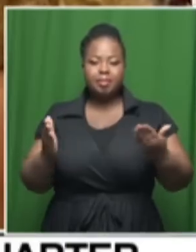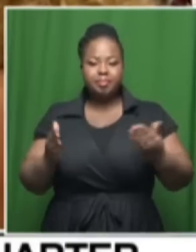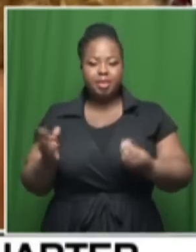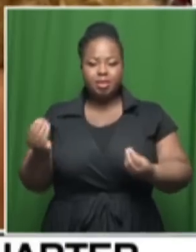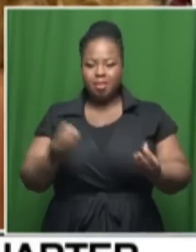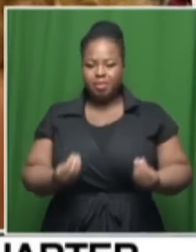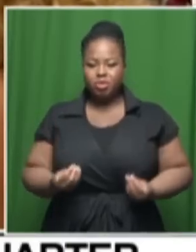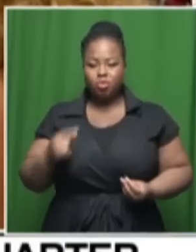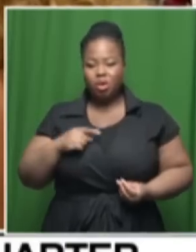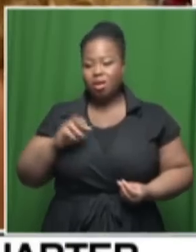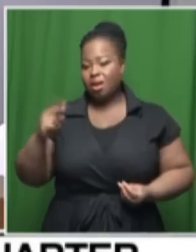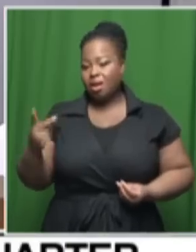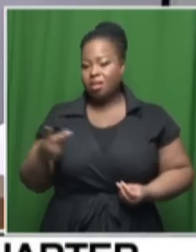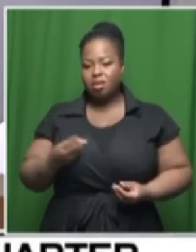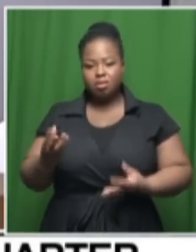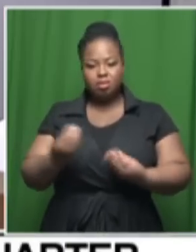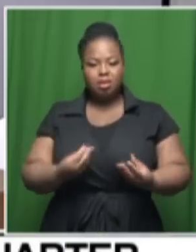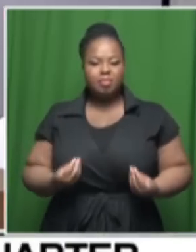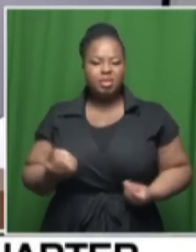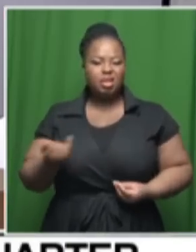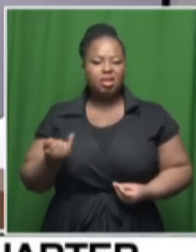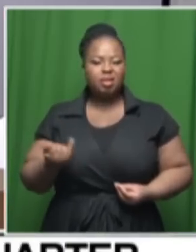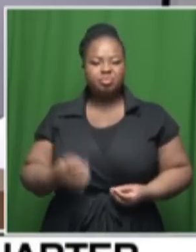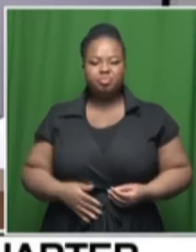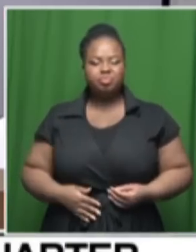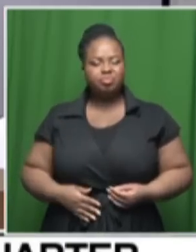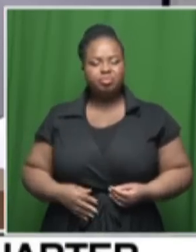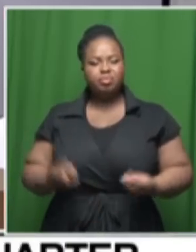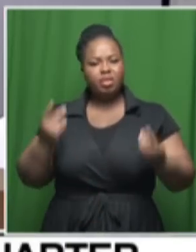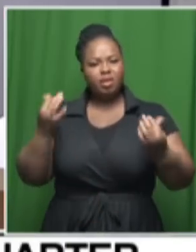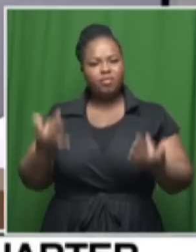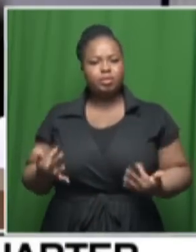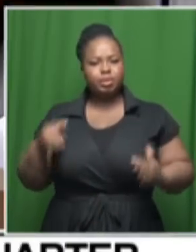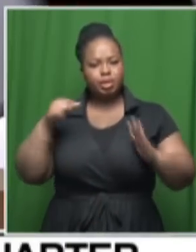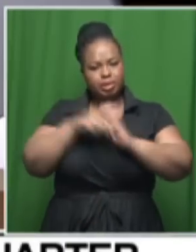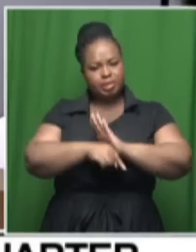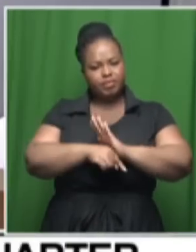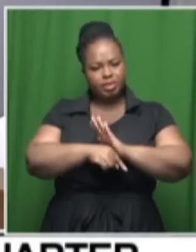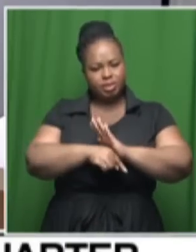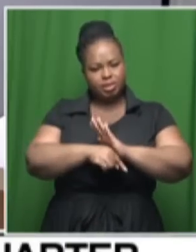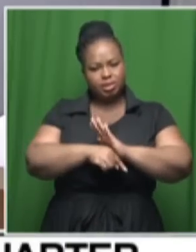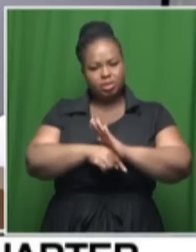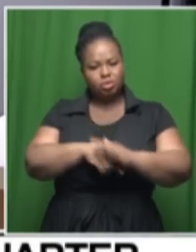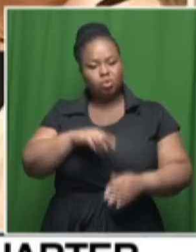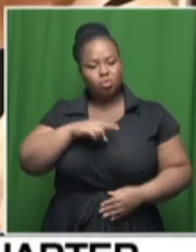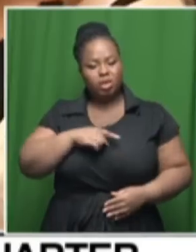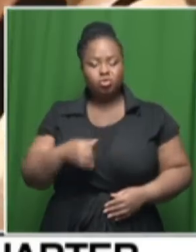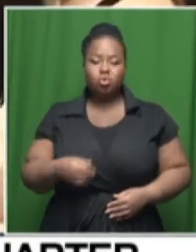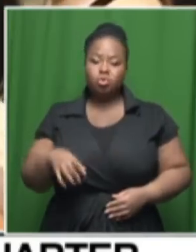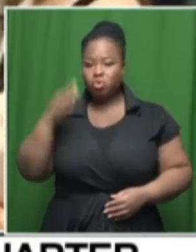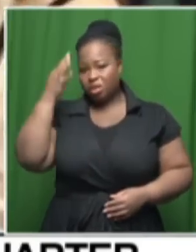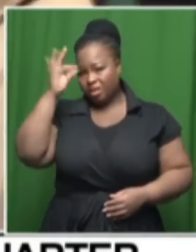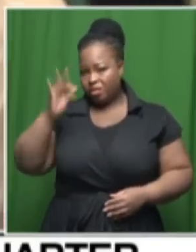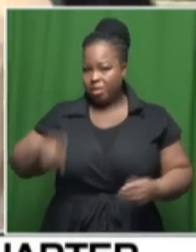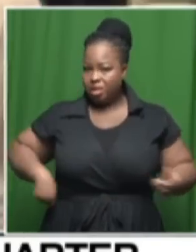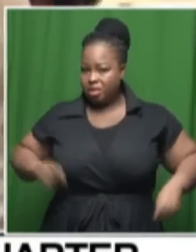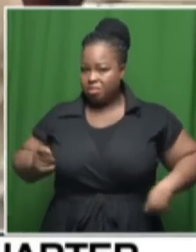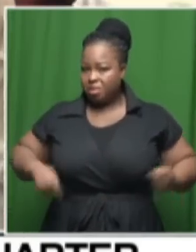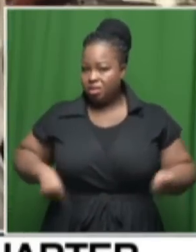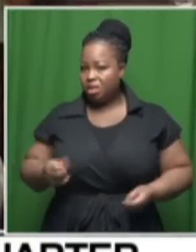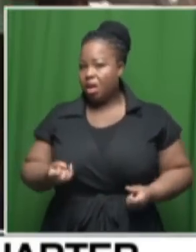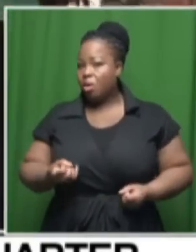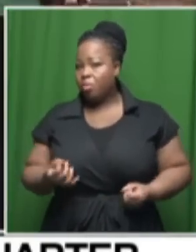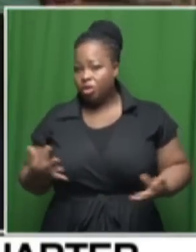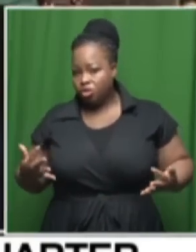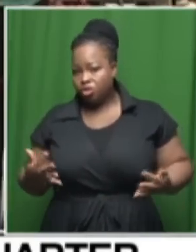some of these ratios are things like, for example, the fiscal deficit. The fiscal deficit is how much the state spends more than what they get in